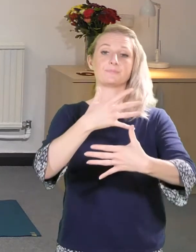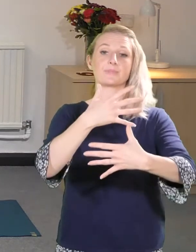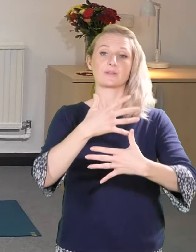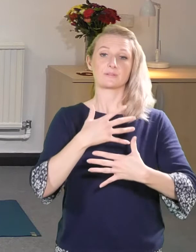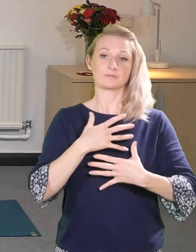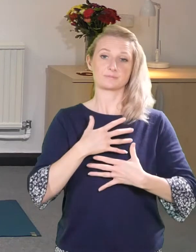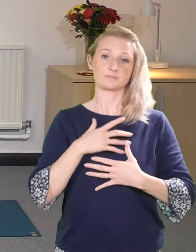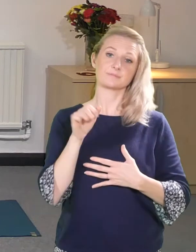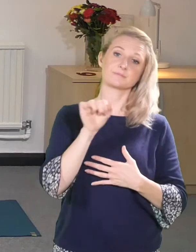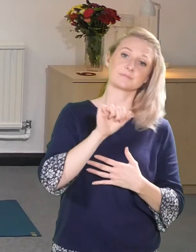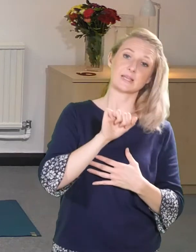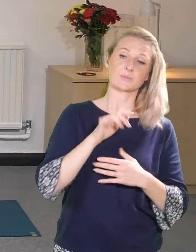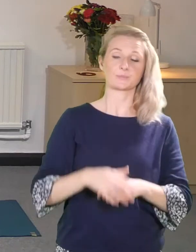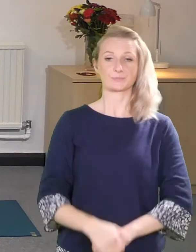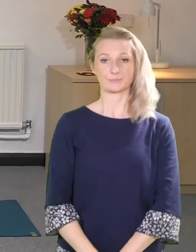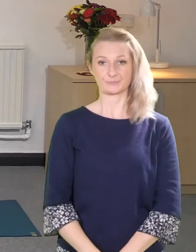Exhale, other side.